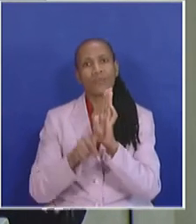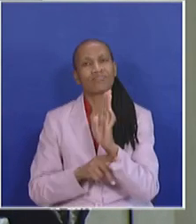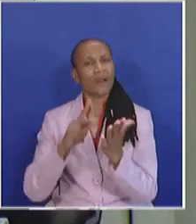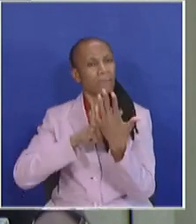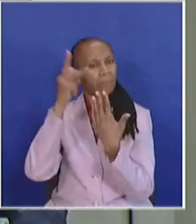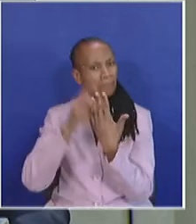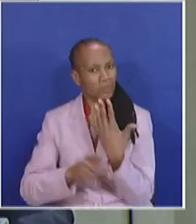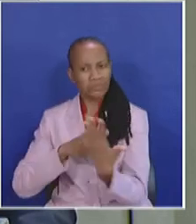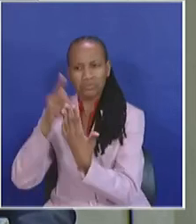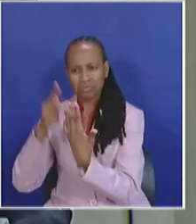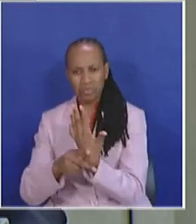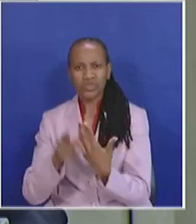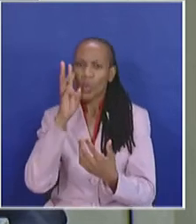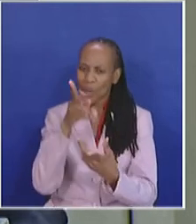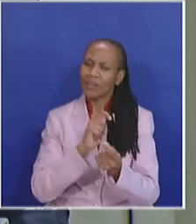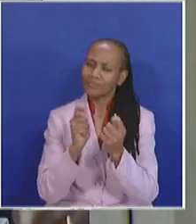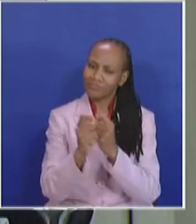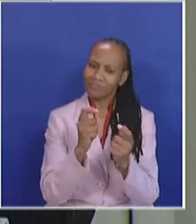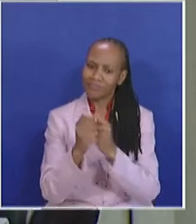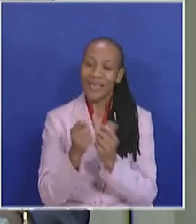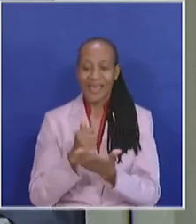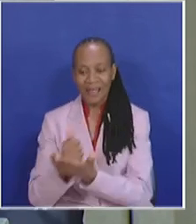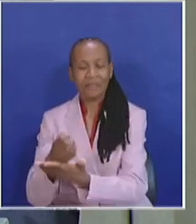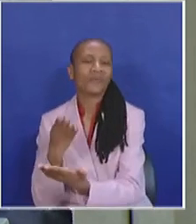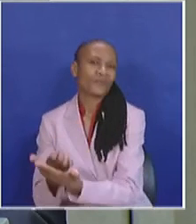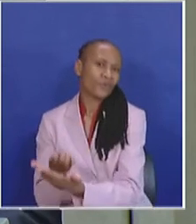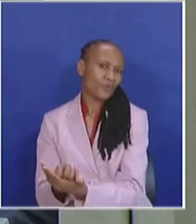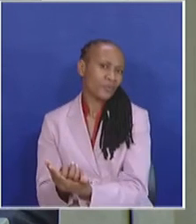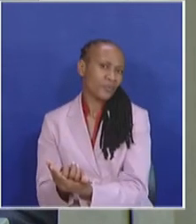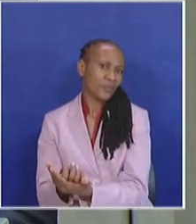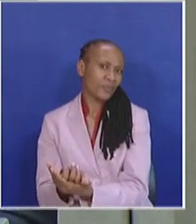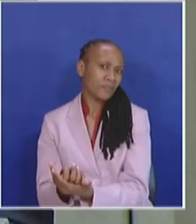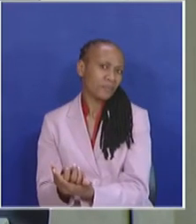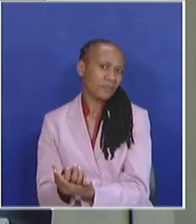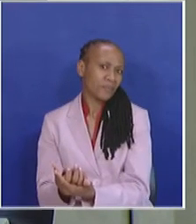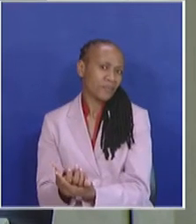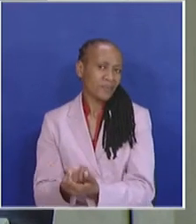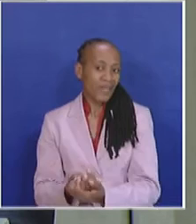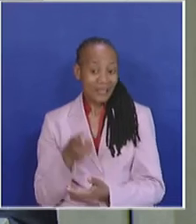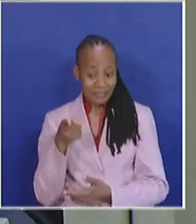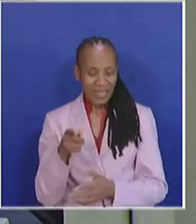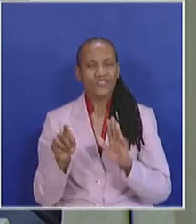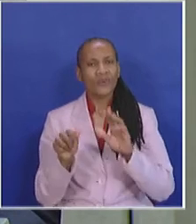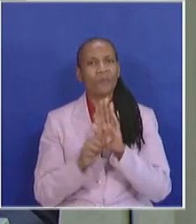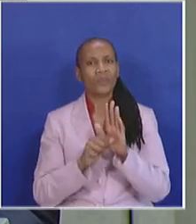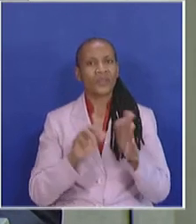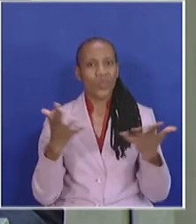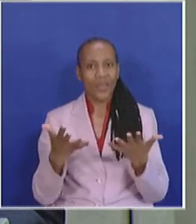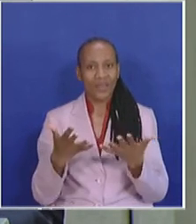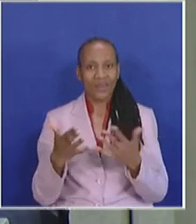the conditions of downsized economy, value for money, is key in the infrastructure